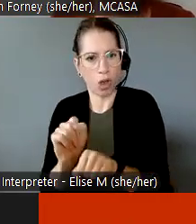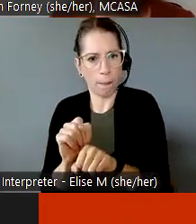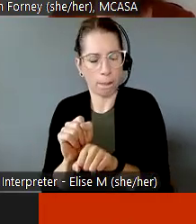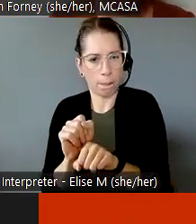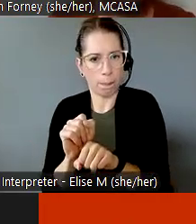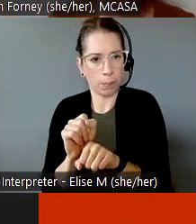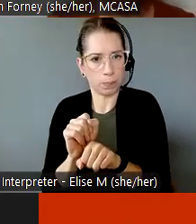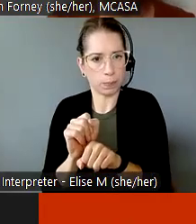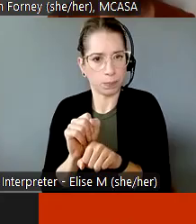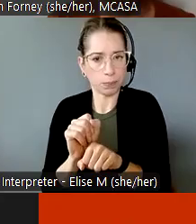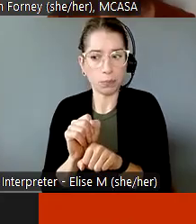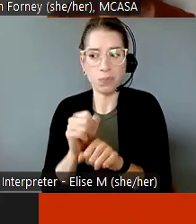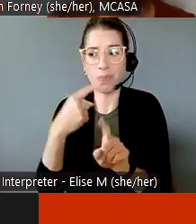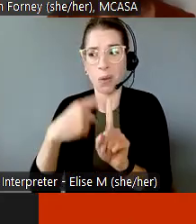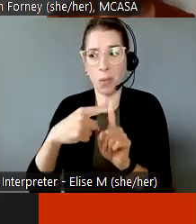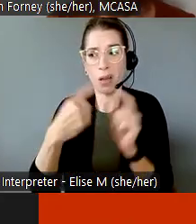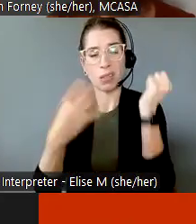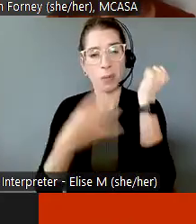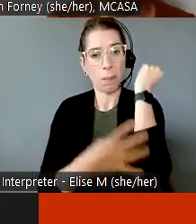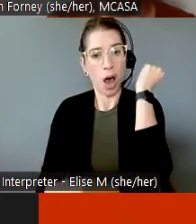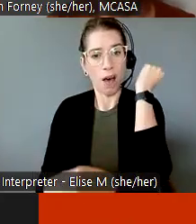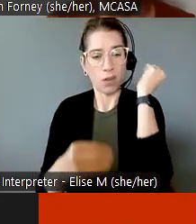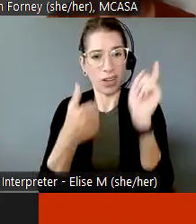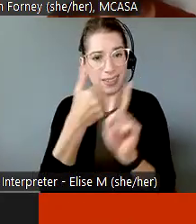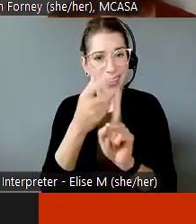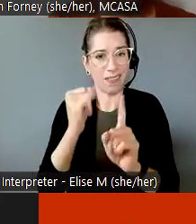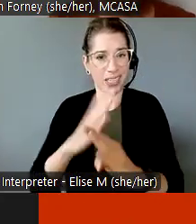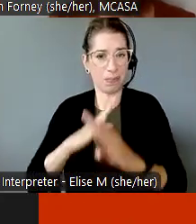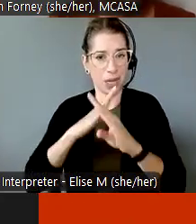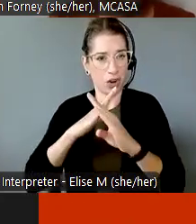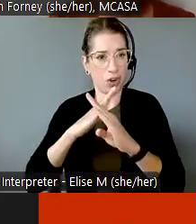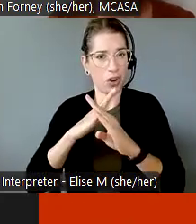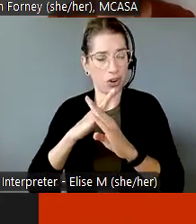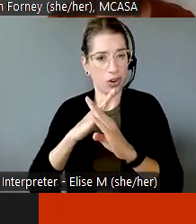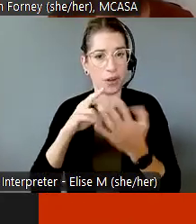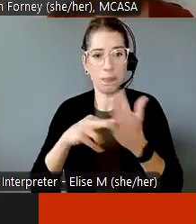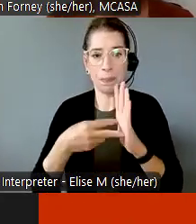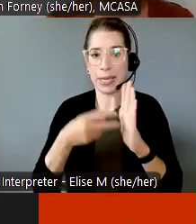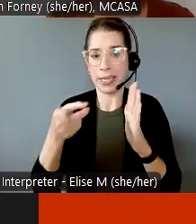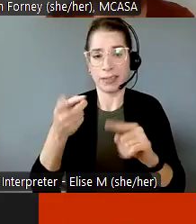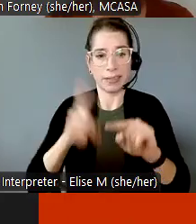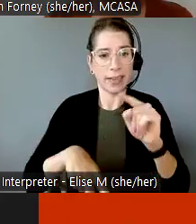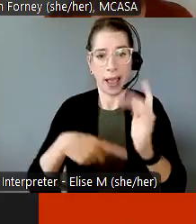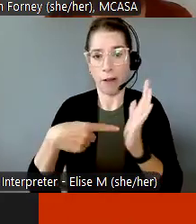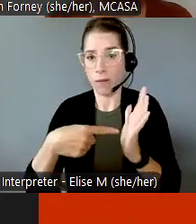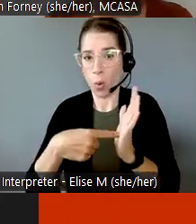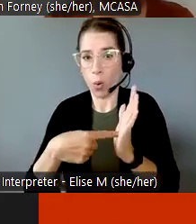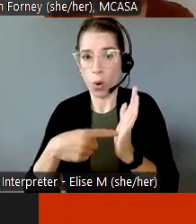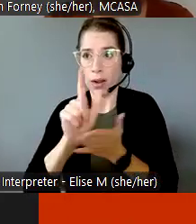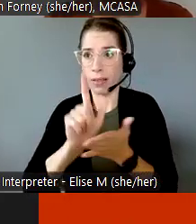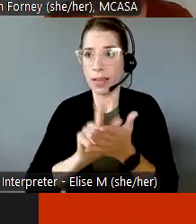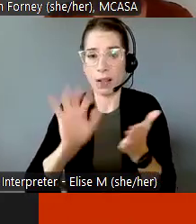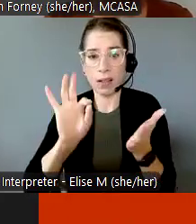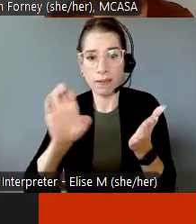Not to mention, poverty is a barrier. So, not being able to afford legal fees